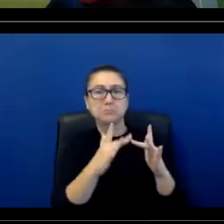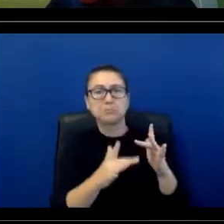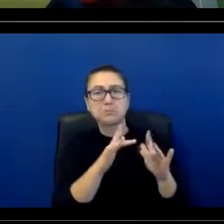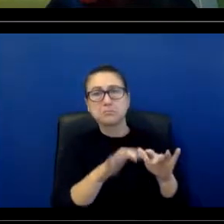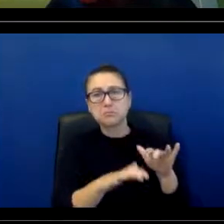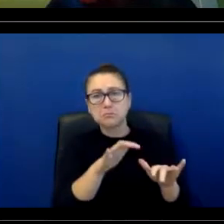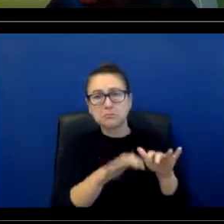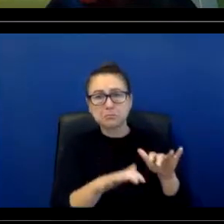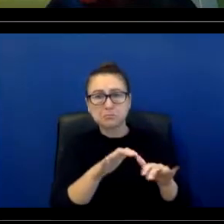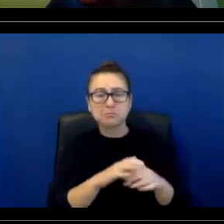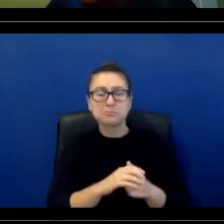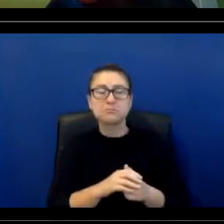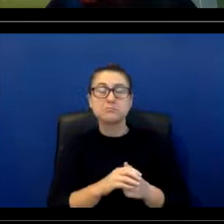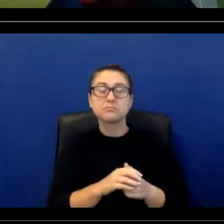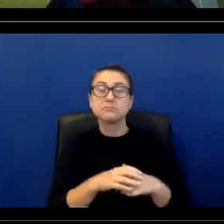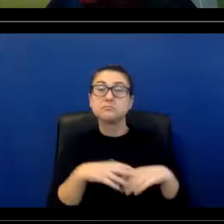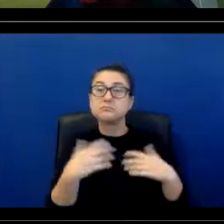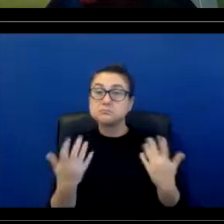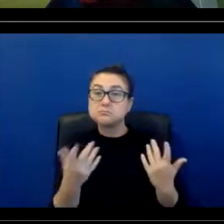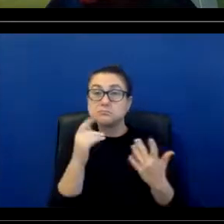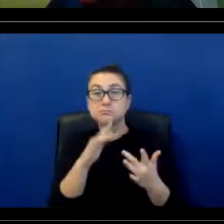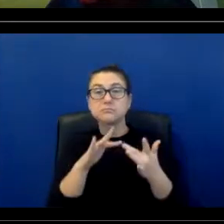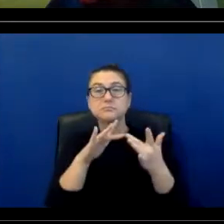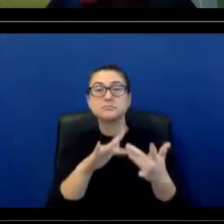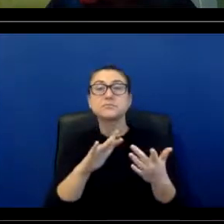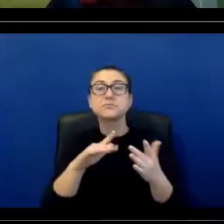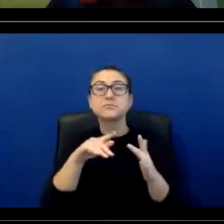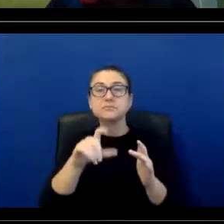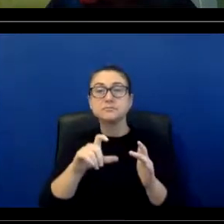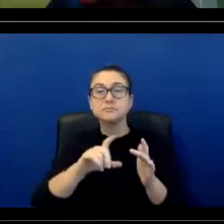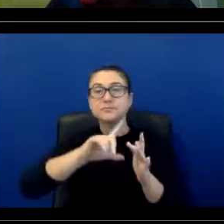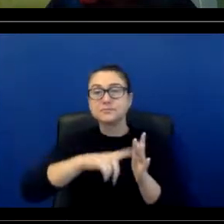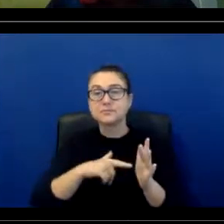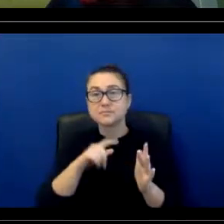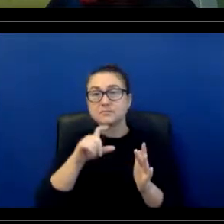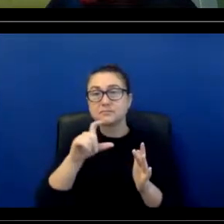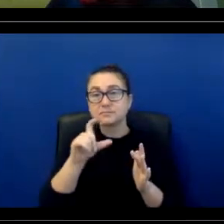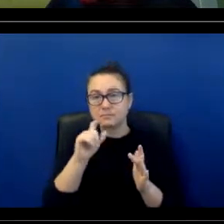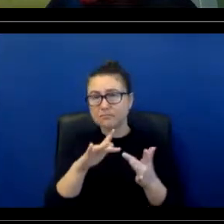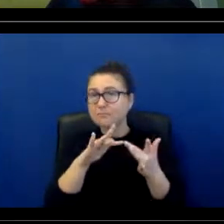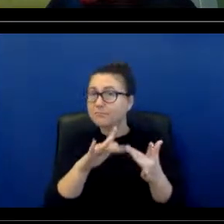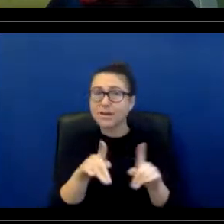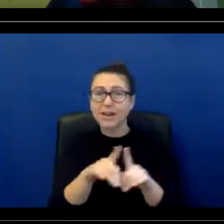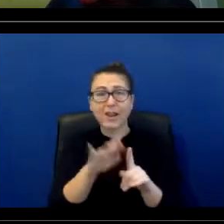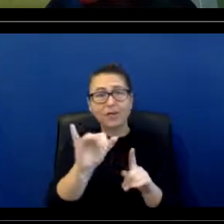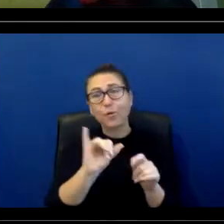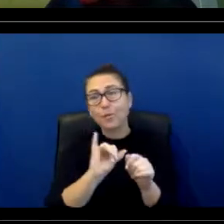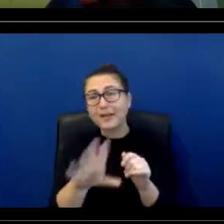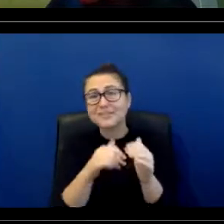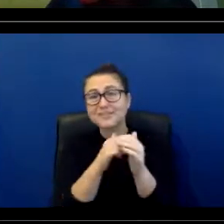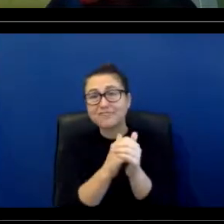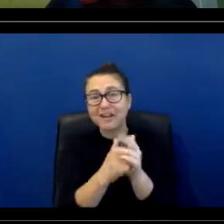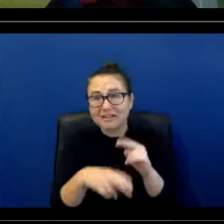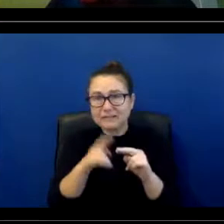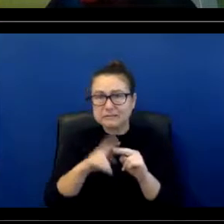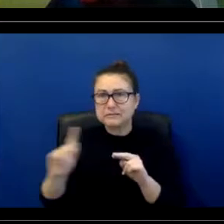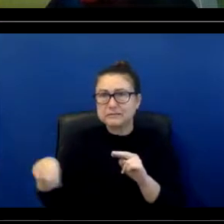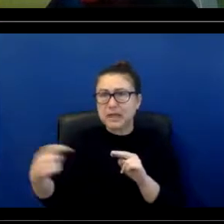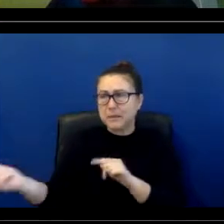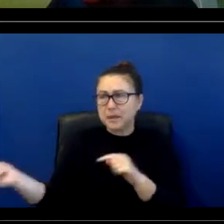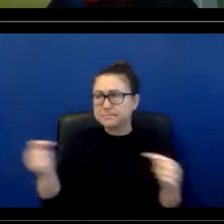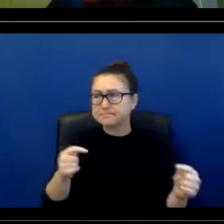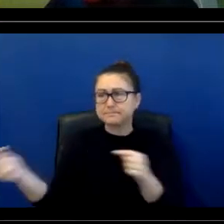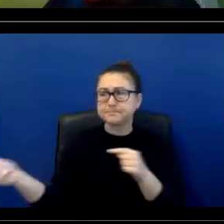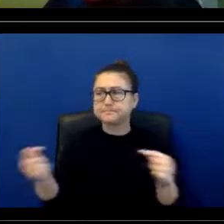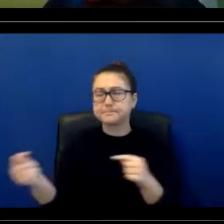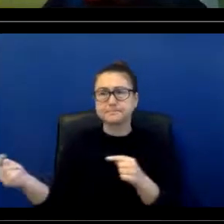And of course you can contact the community justice centres, who are your best friend when it comes to resolving neighbour disputes,